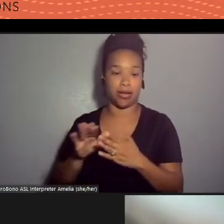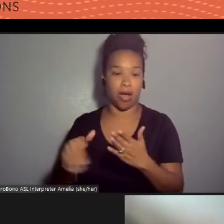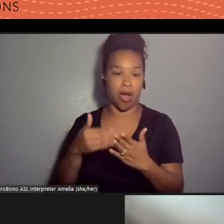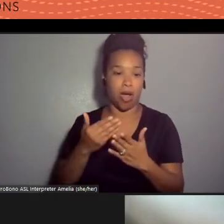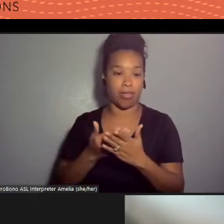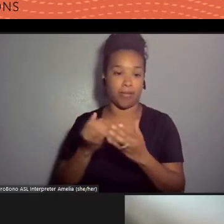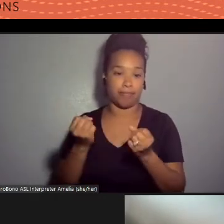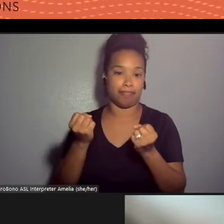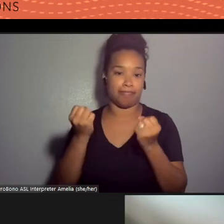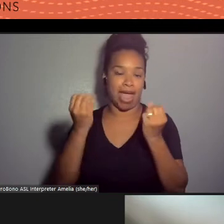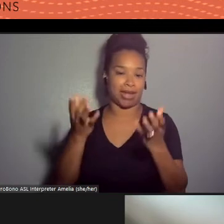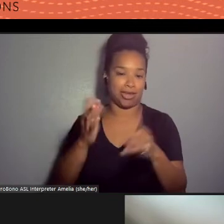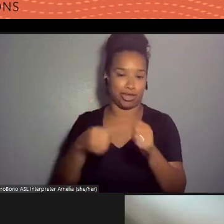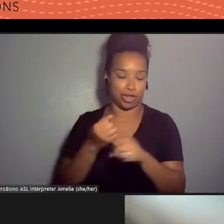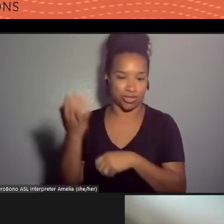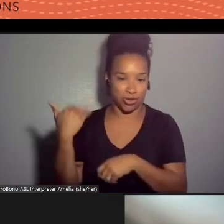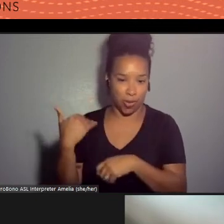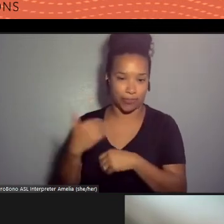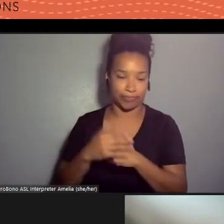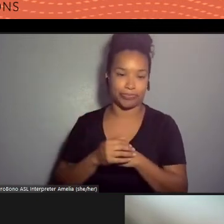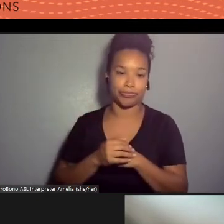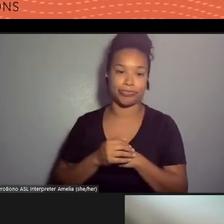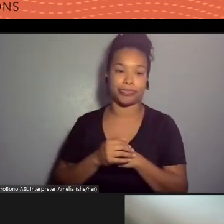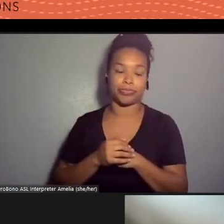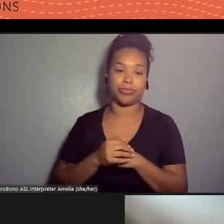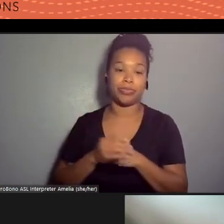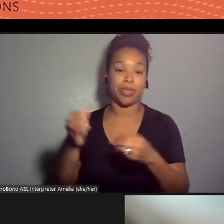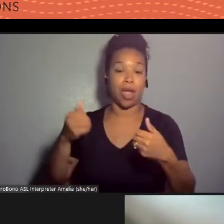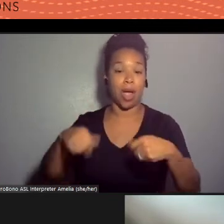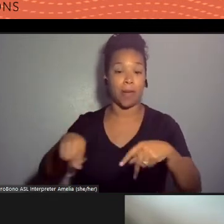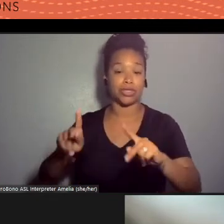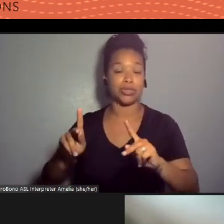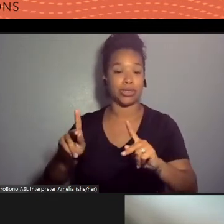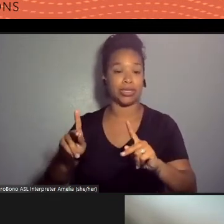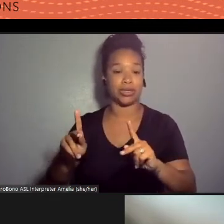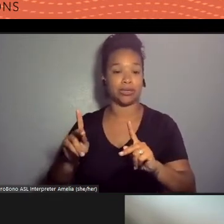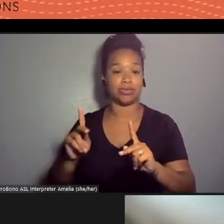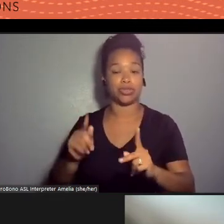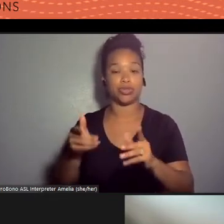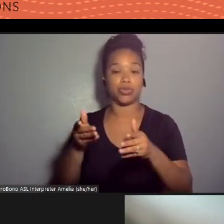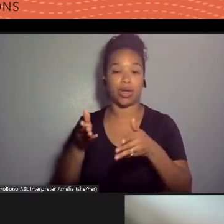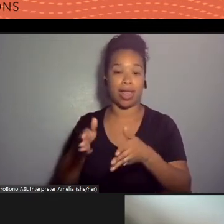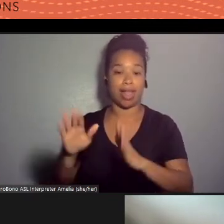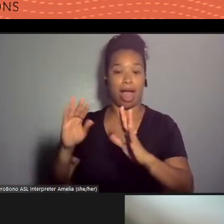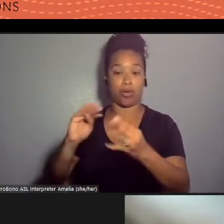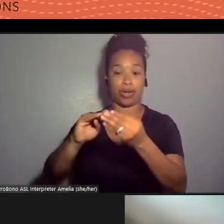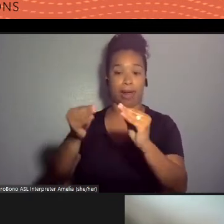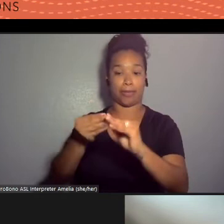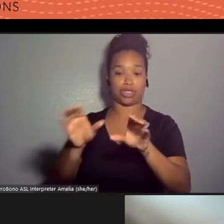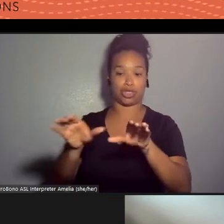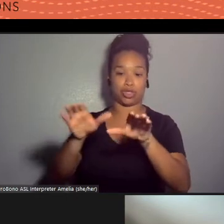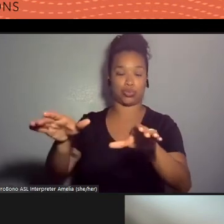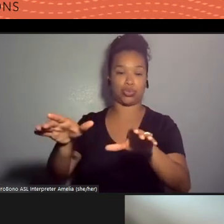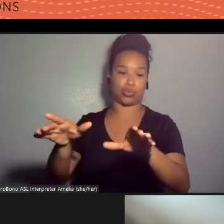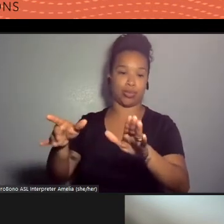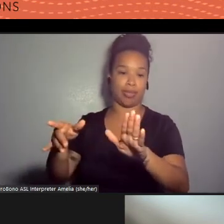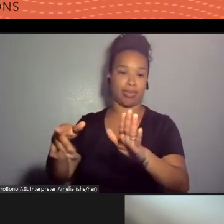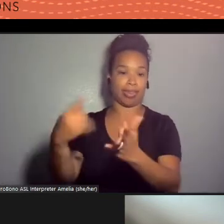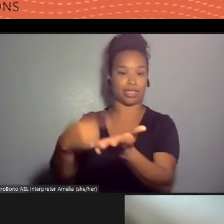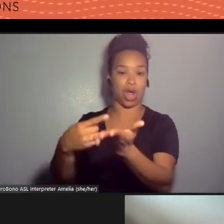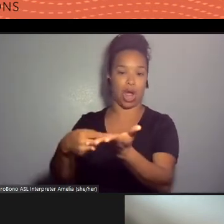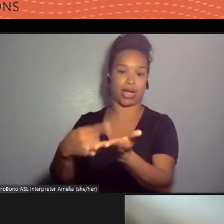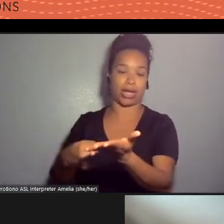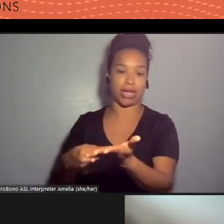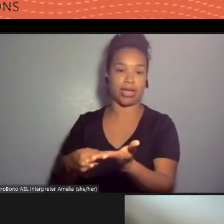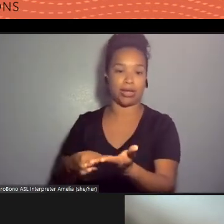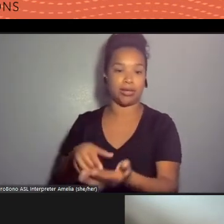years ago, was a chance to actually let the numbers do the talking. There can't argue with them. So that helps when there are so